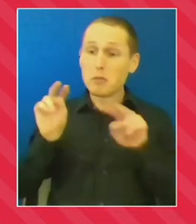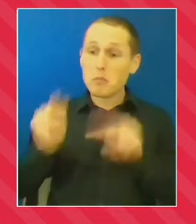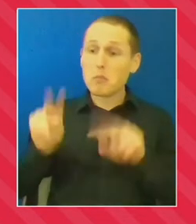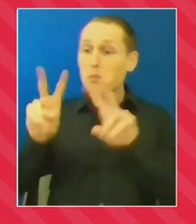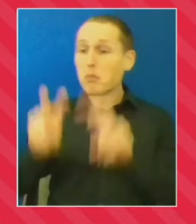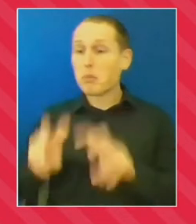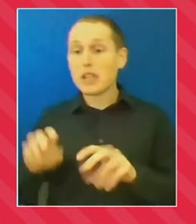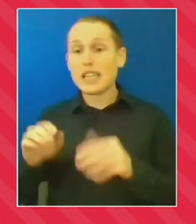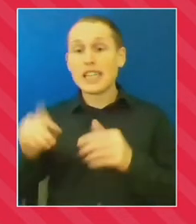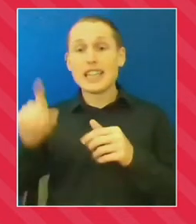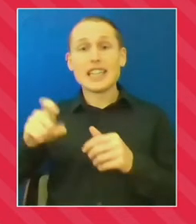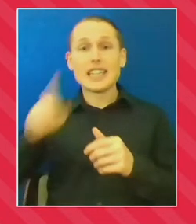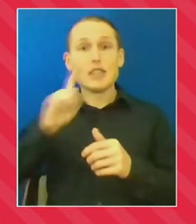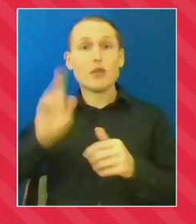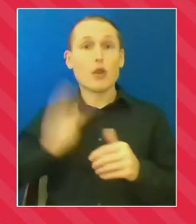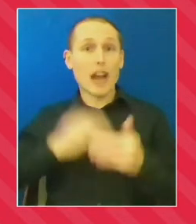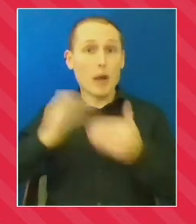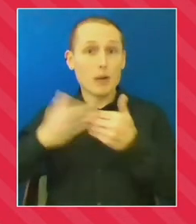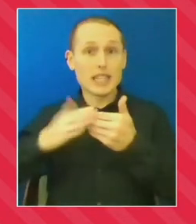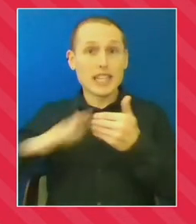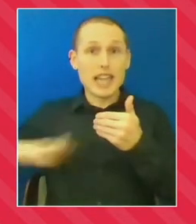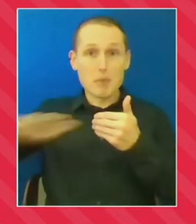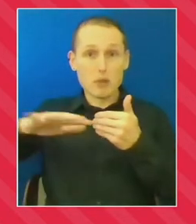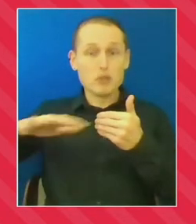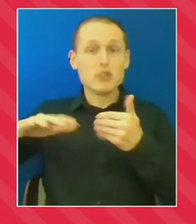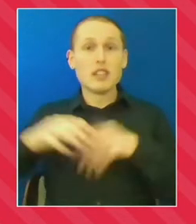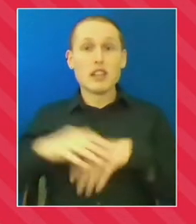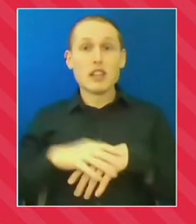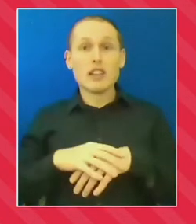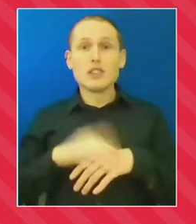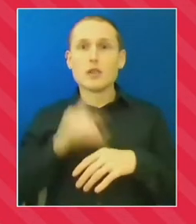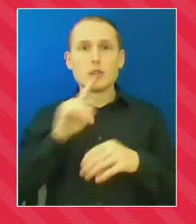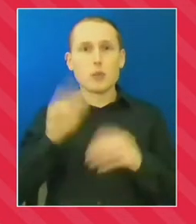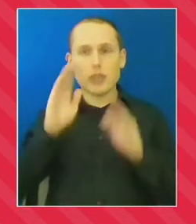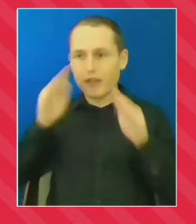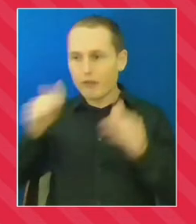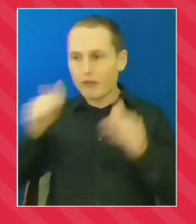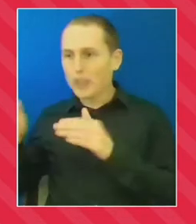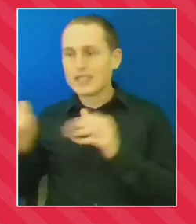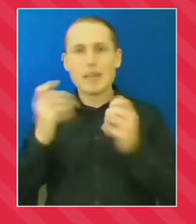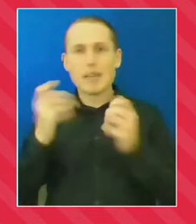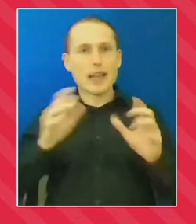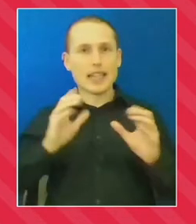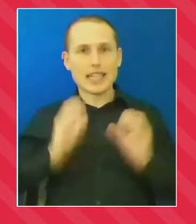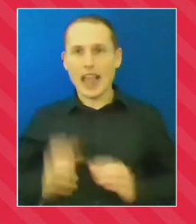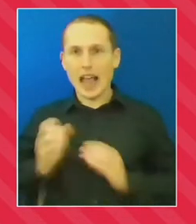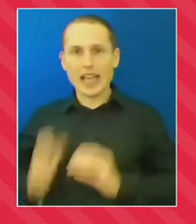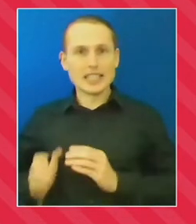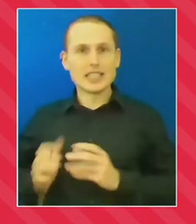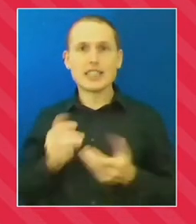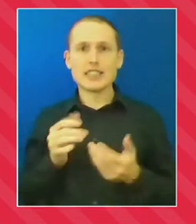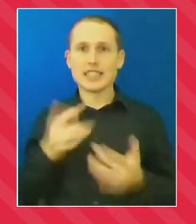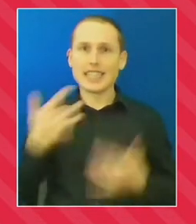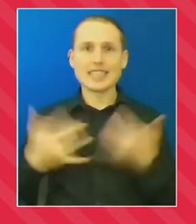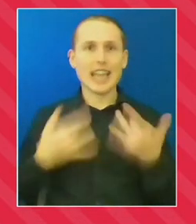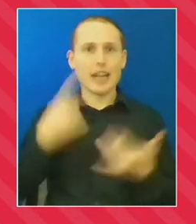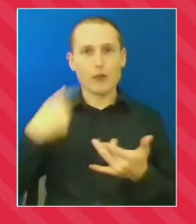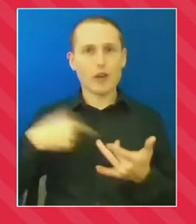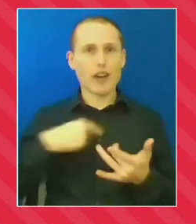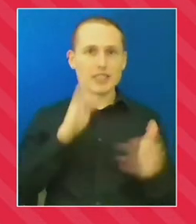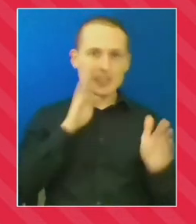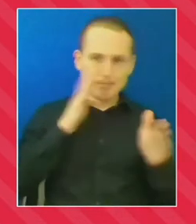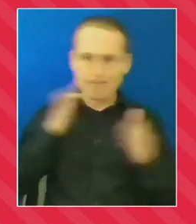neighbors are. So it's going to be client-centered, which is exciting for us to, you know, to be able to make that turn and